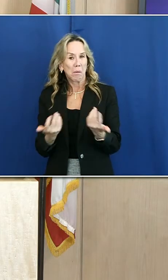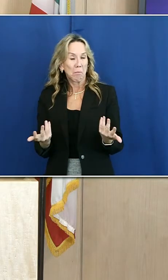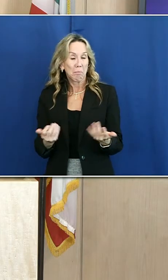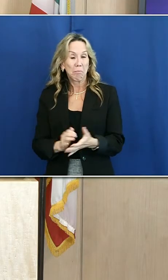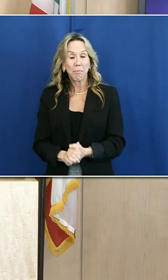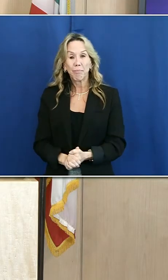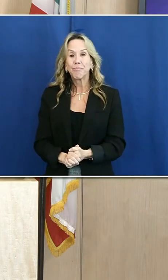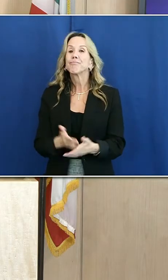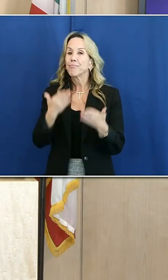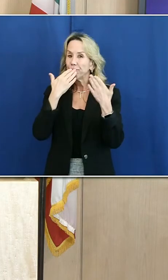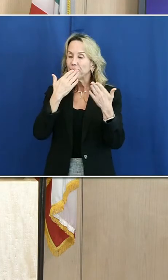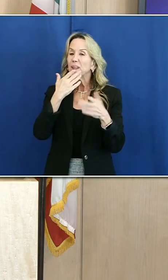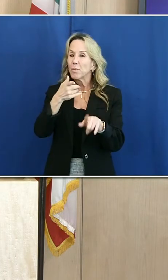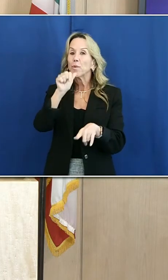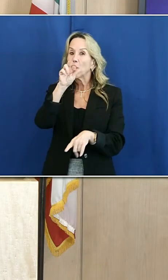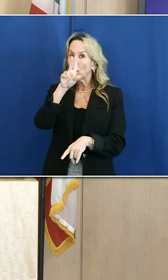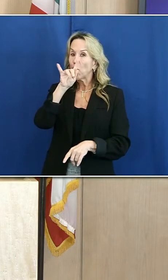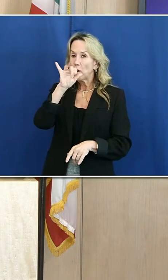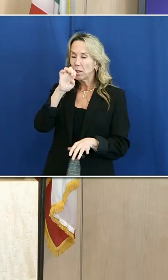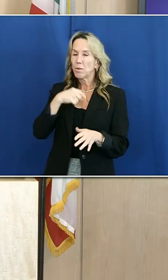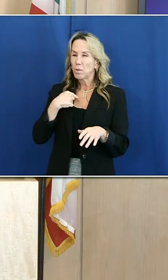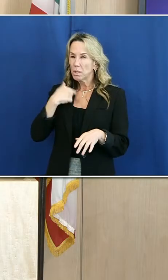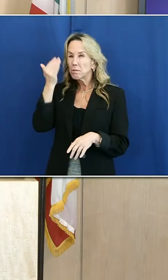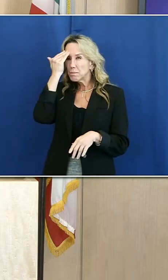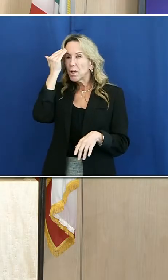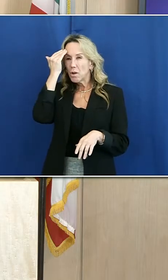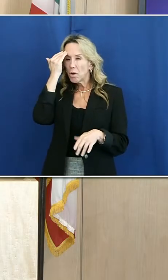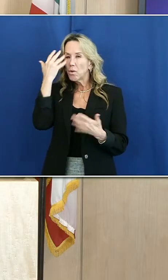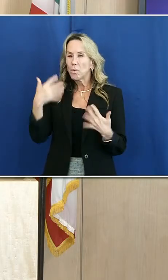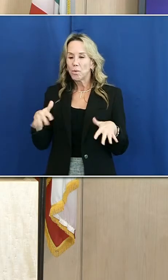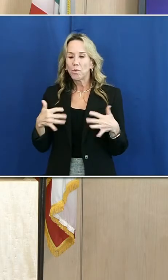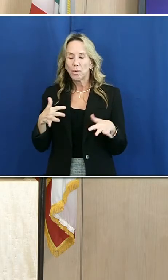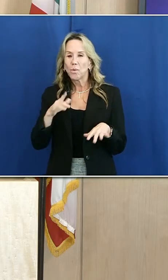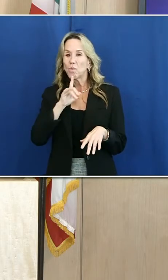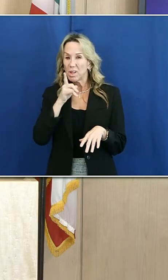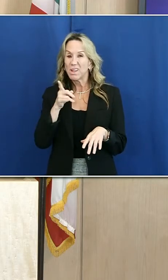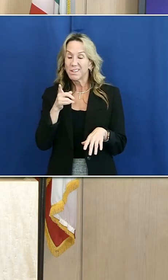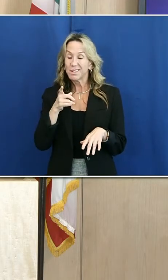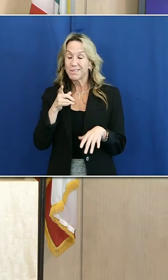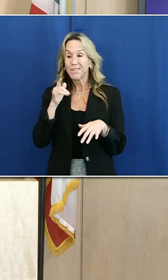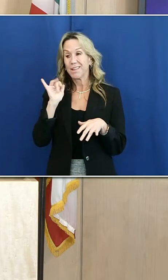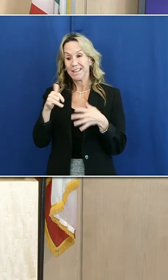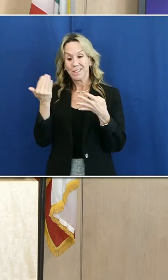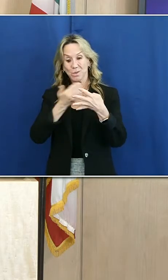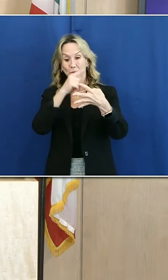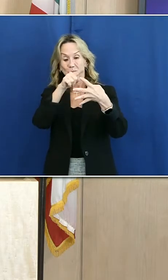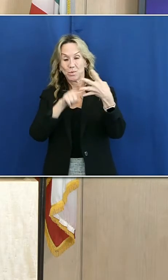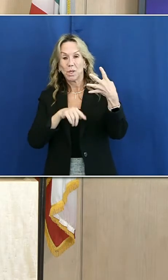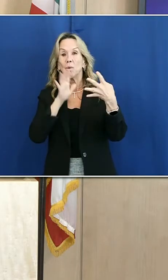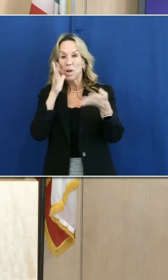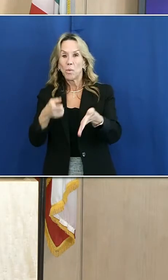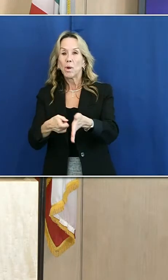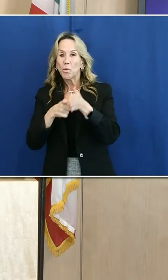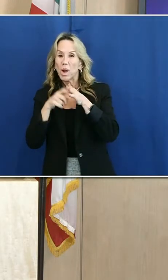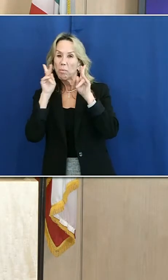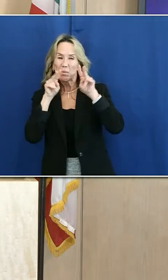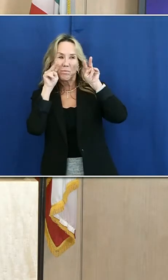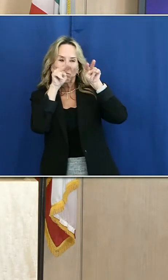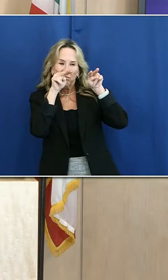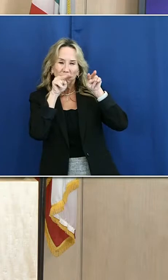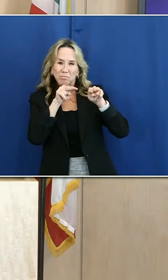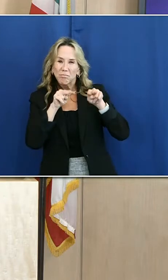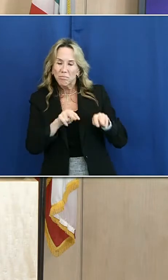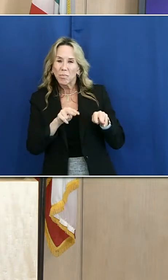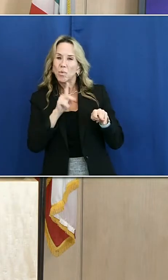question, Artie. We are very cognizant of the fact that this is going to require enforcement,